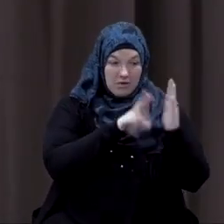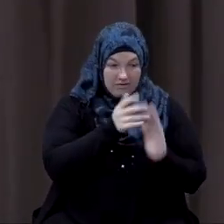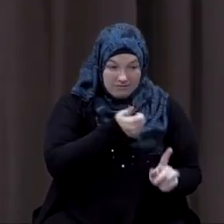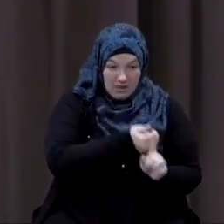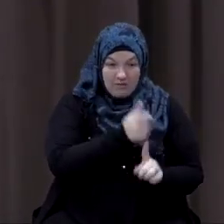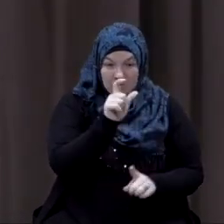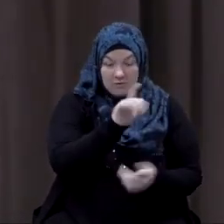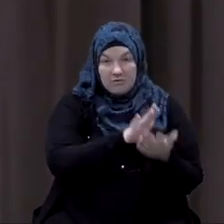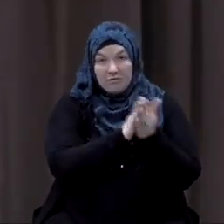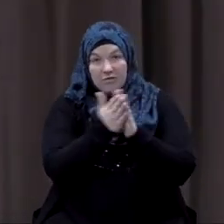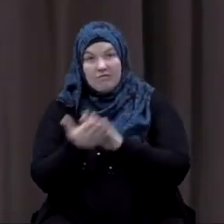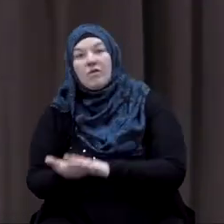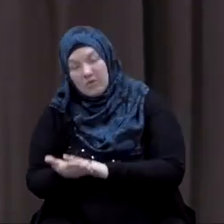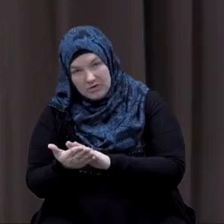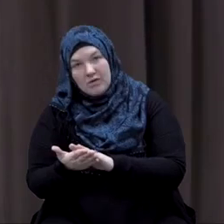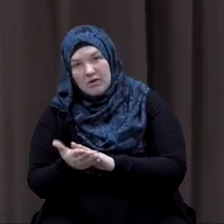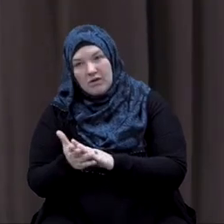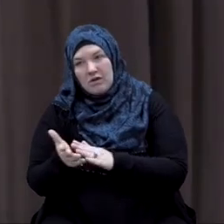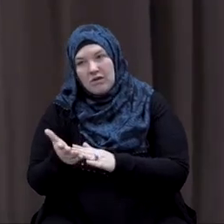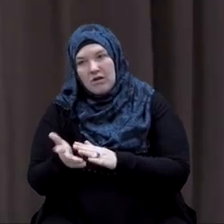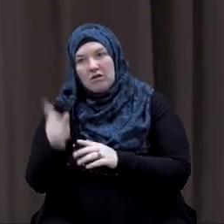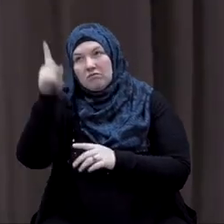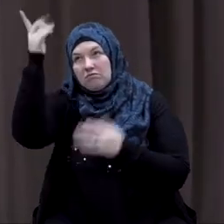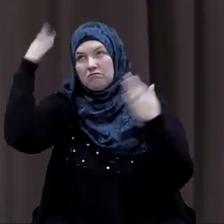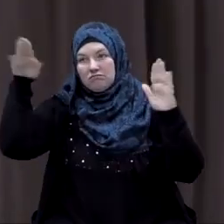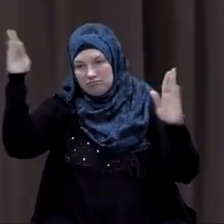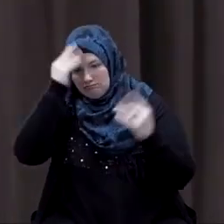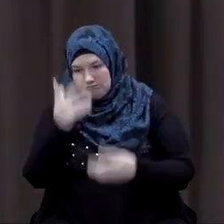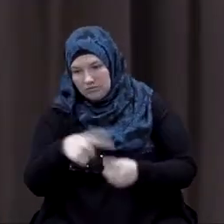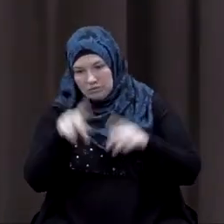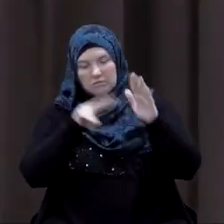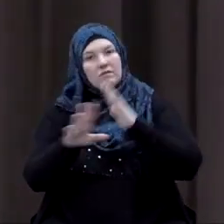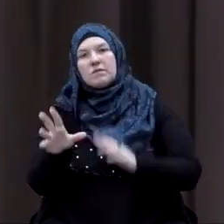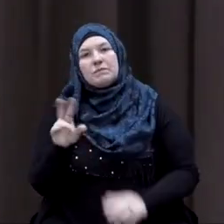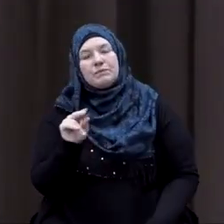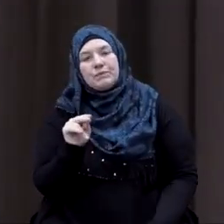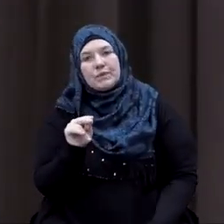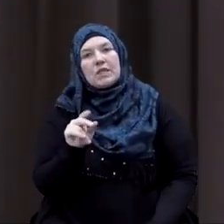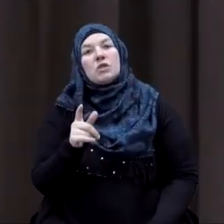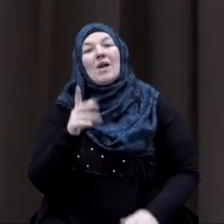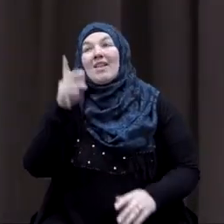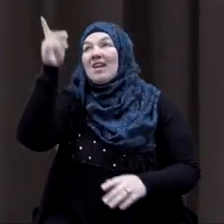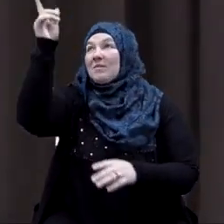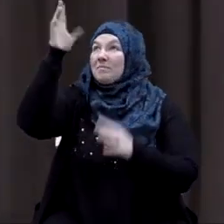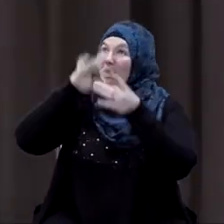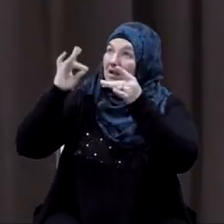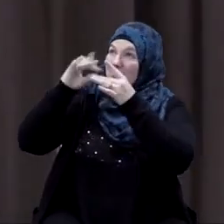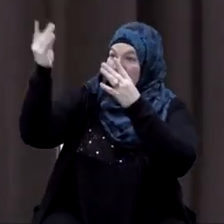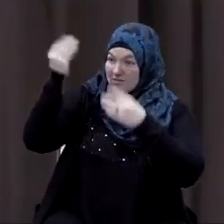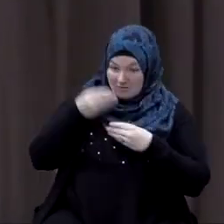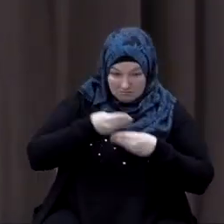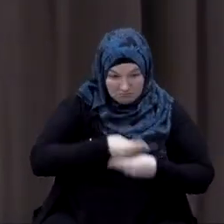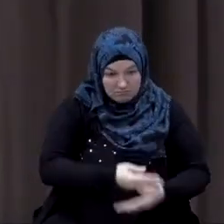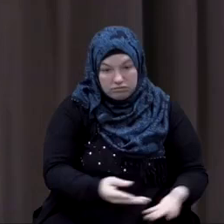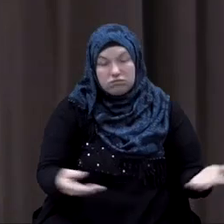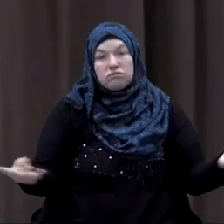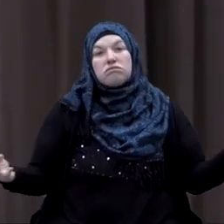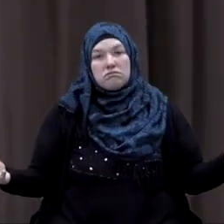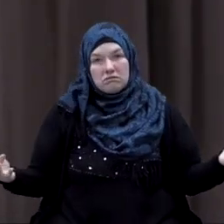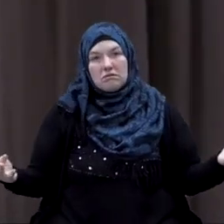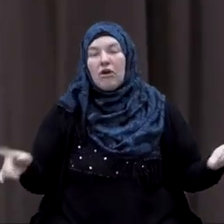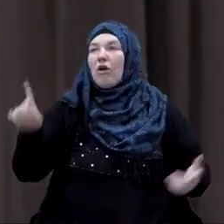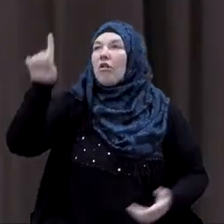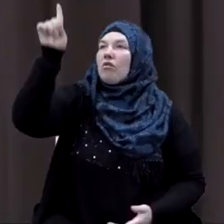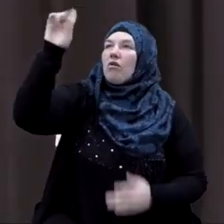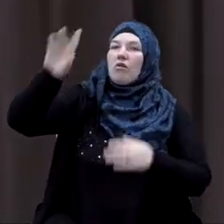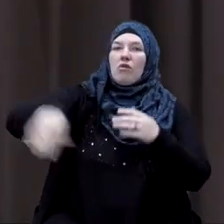Muslim. He learned Islam as the revelation started to come. Know that Allah is the only ilah, and all